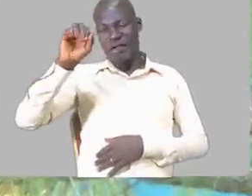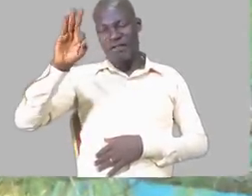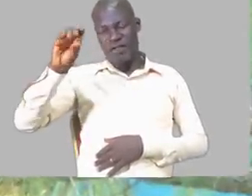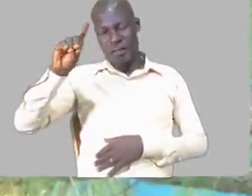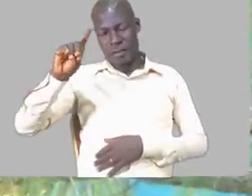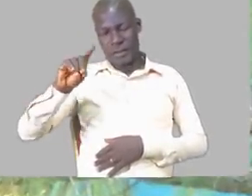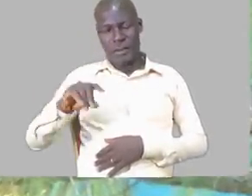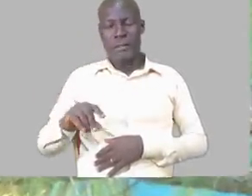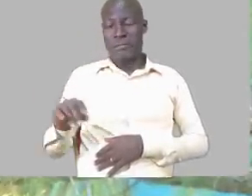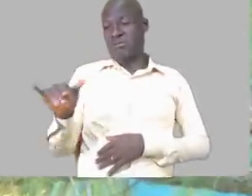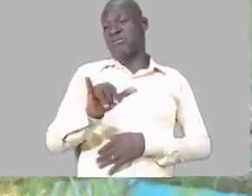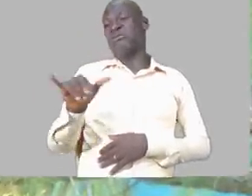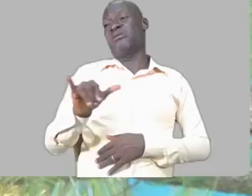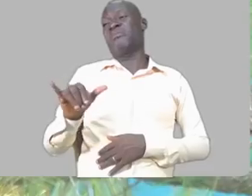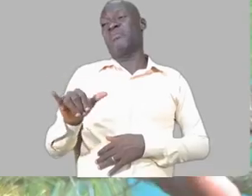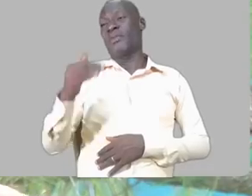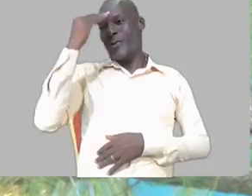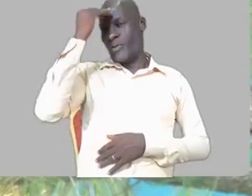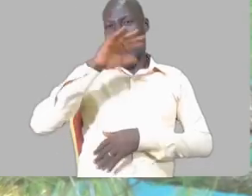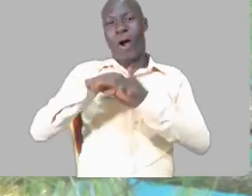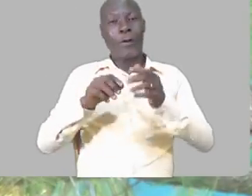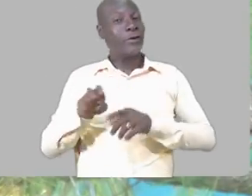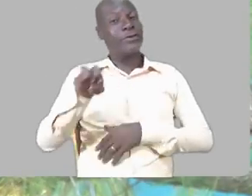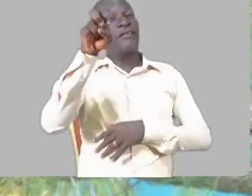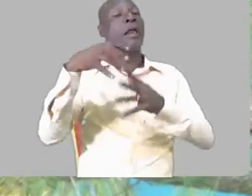yetihwi. Ade enu obi apesu okwa America.